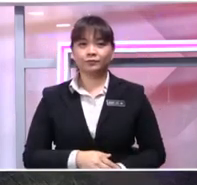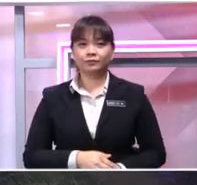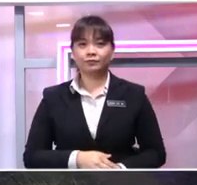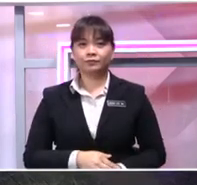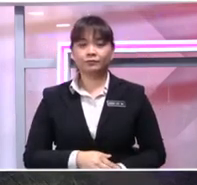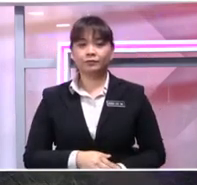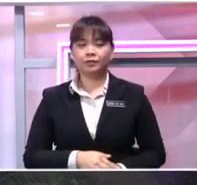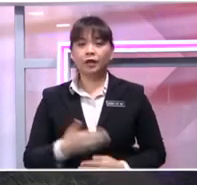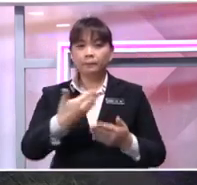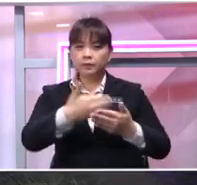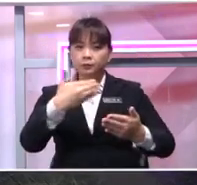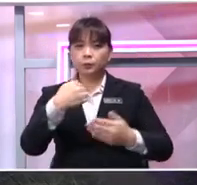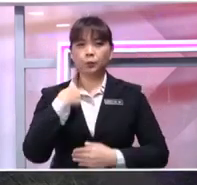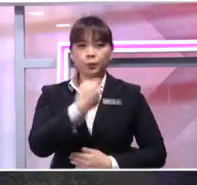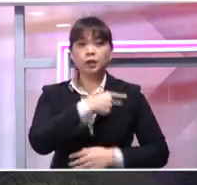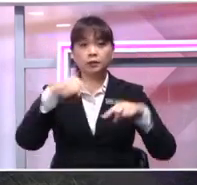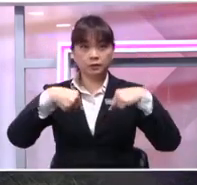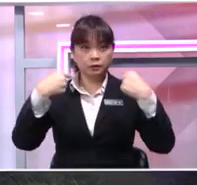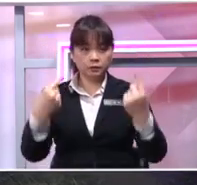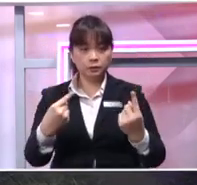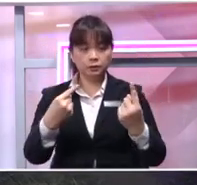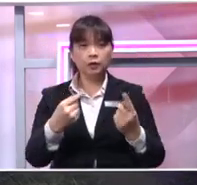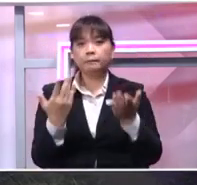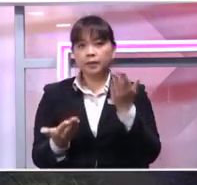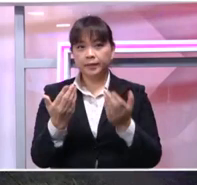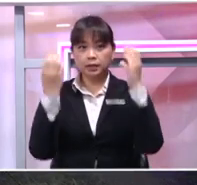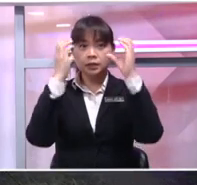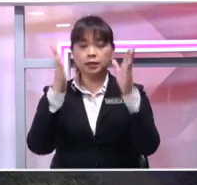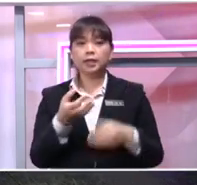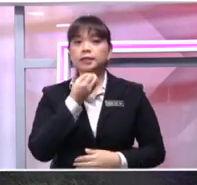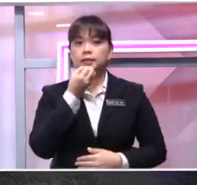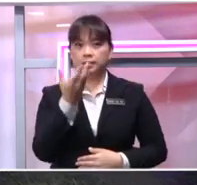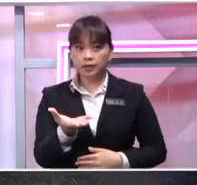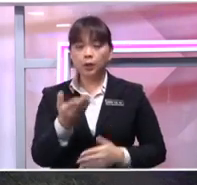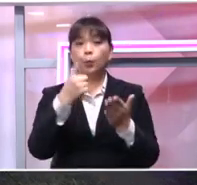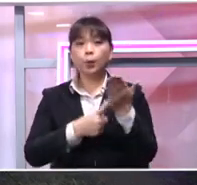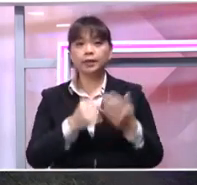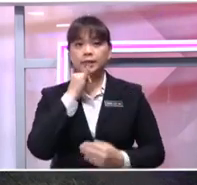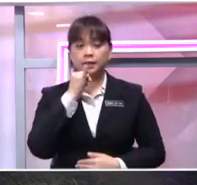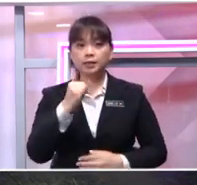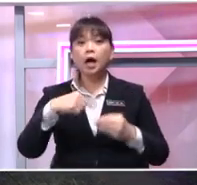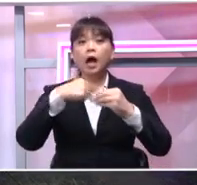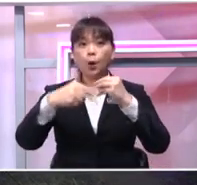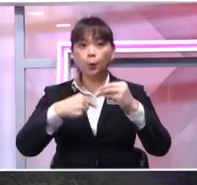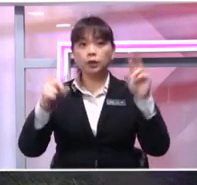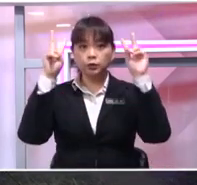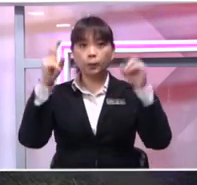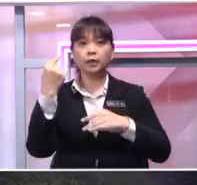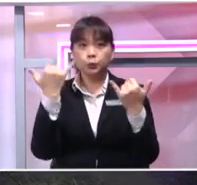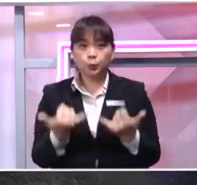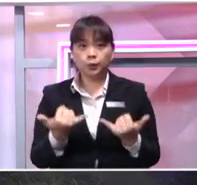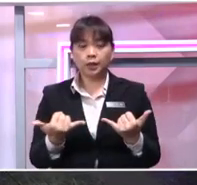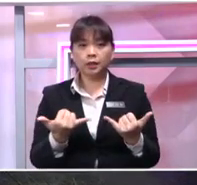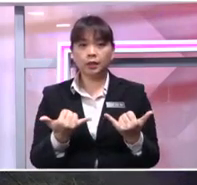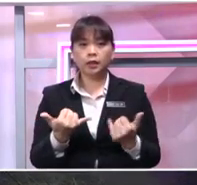Teacher, before we proceed, maybe you can tell us what is our topic for today a little bit, and you